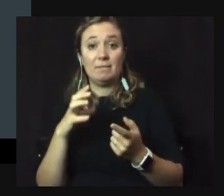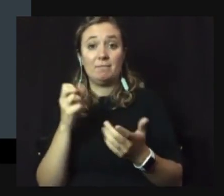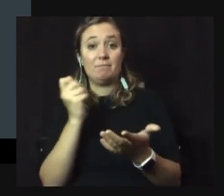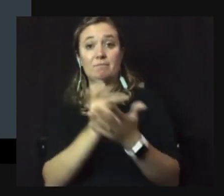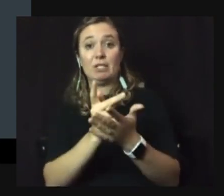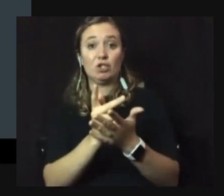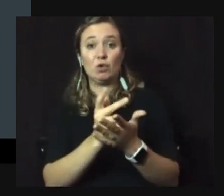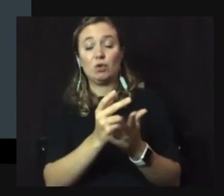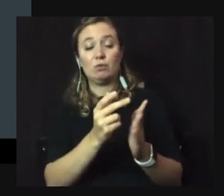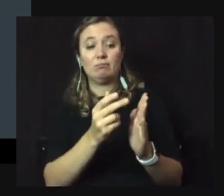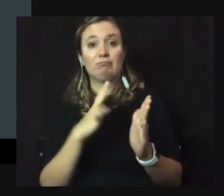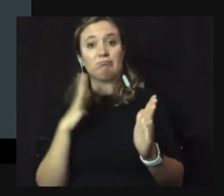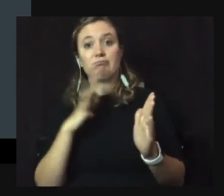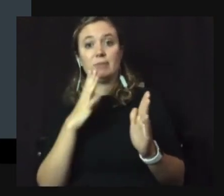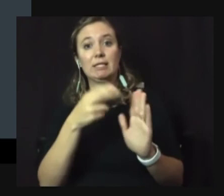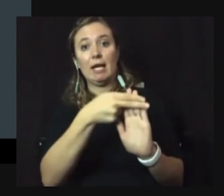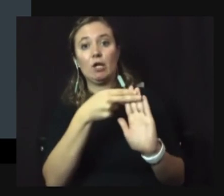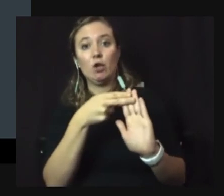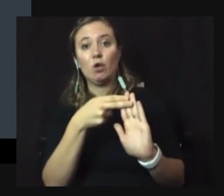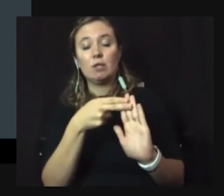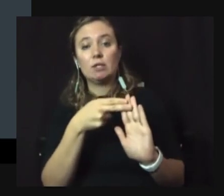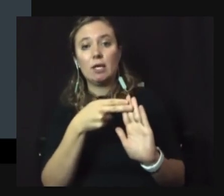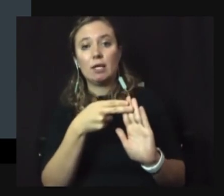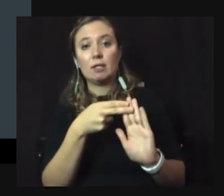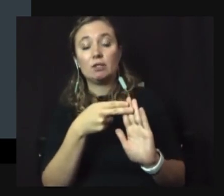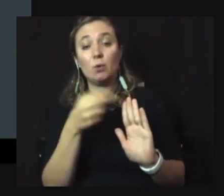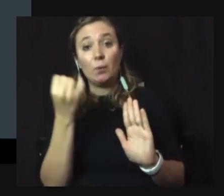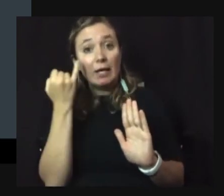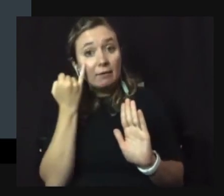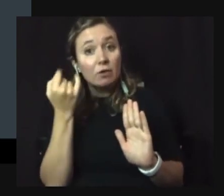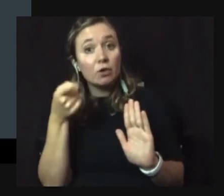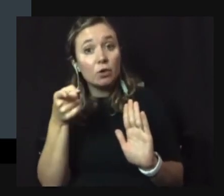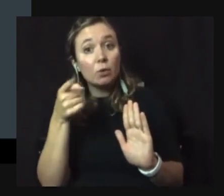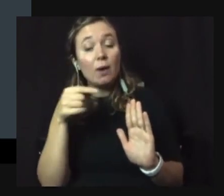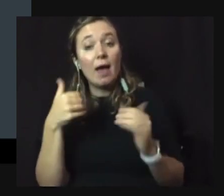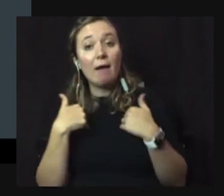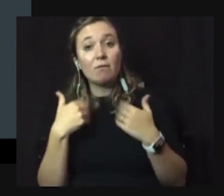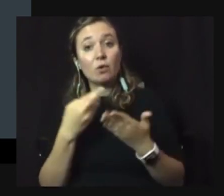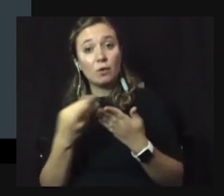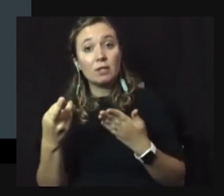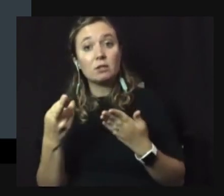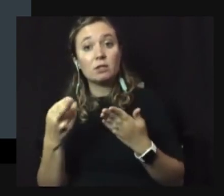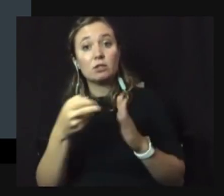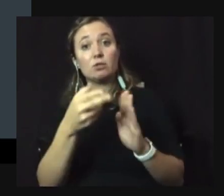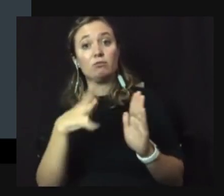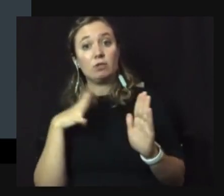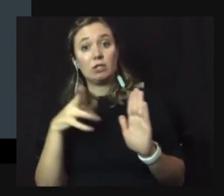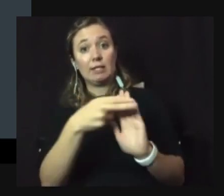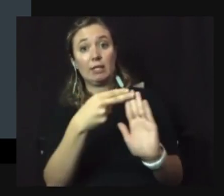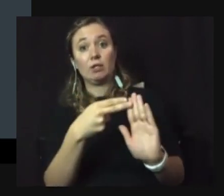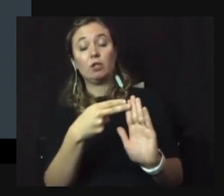my opinion, if you have the resources to do so, you should.